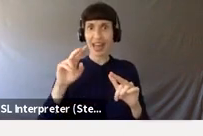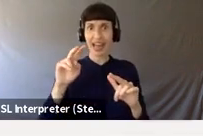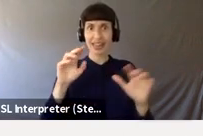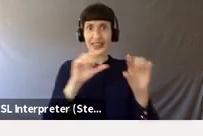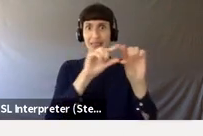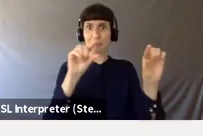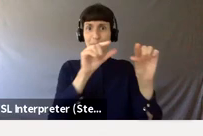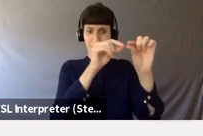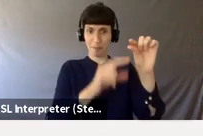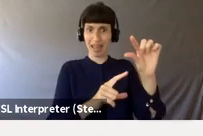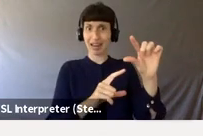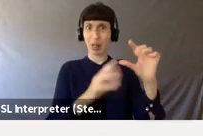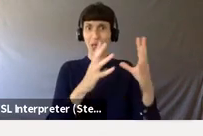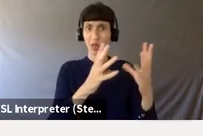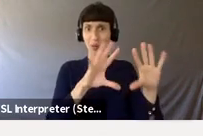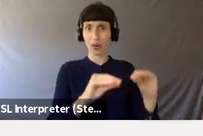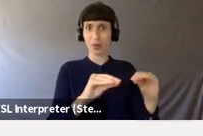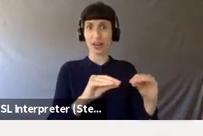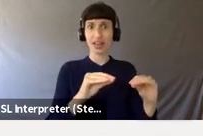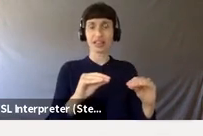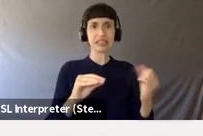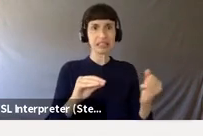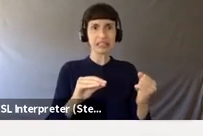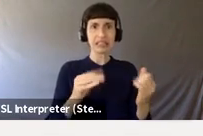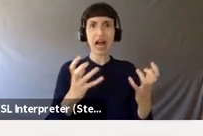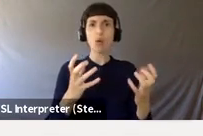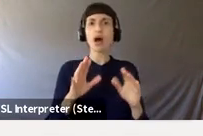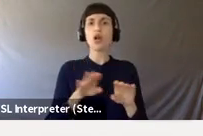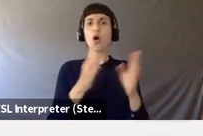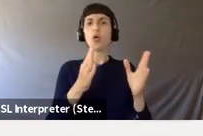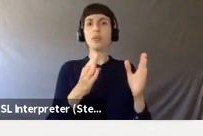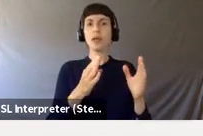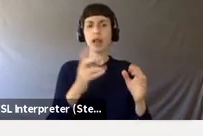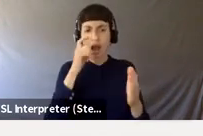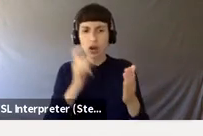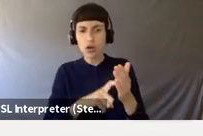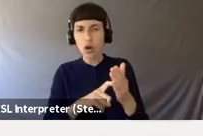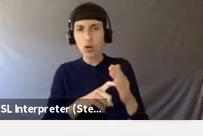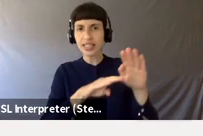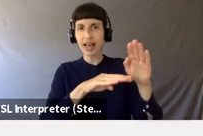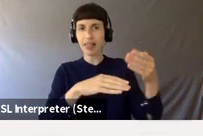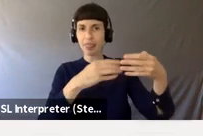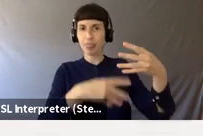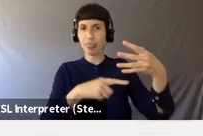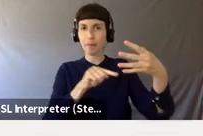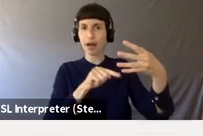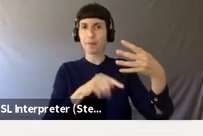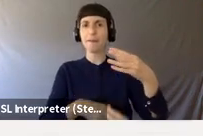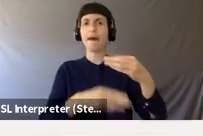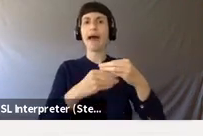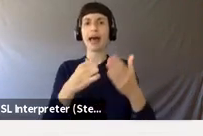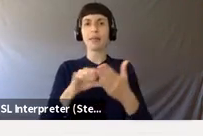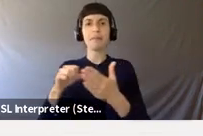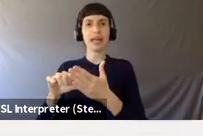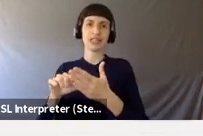panel, I want it open because I noticed at the bottom, I can add pages or add sections. I'm in now under the